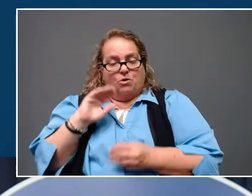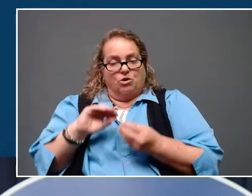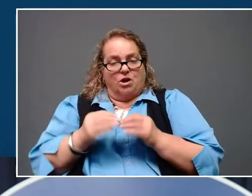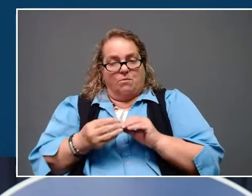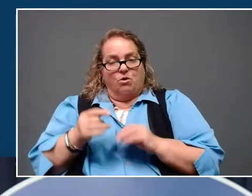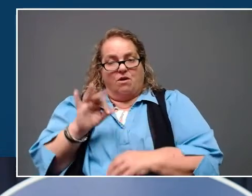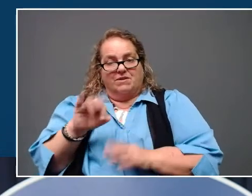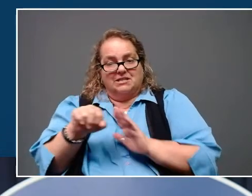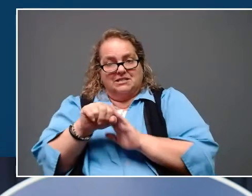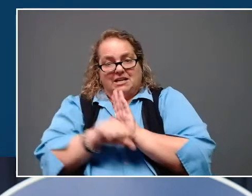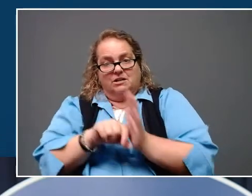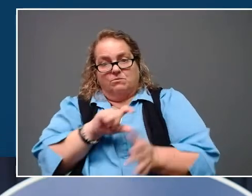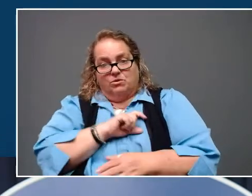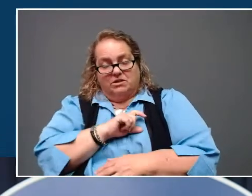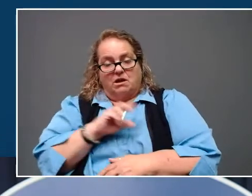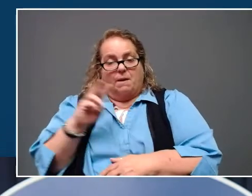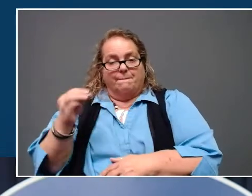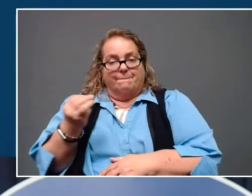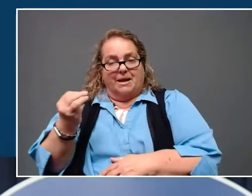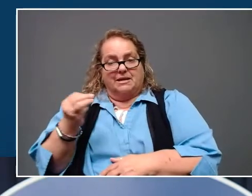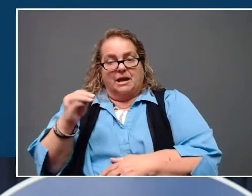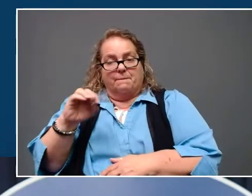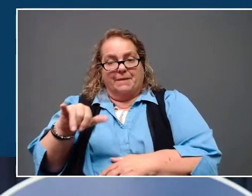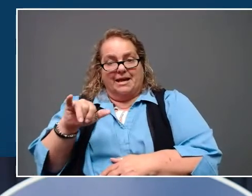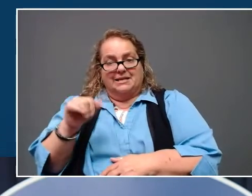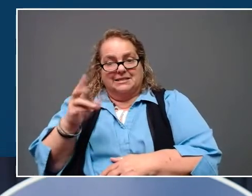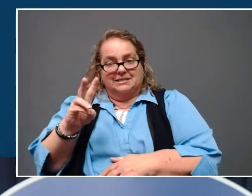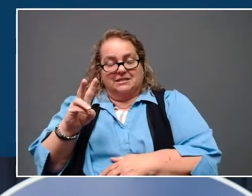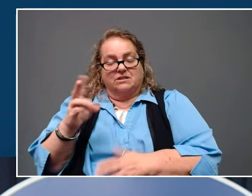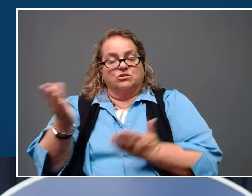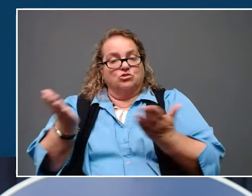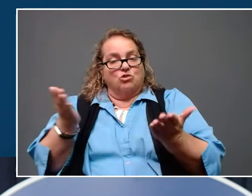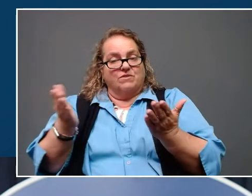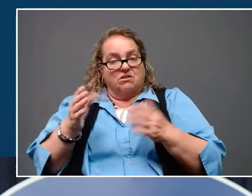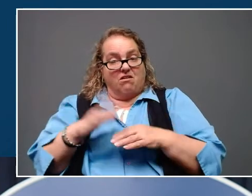May 16th, in service to Kentucky.